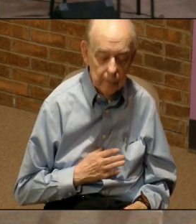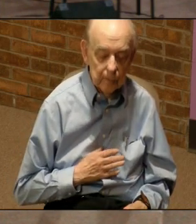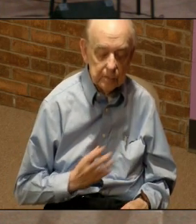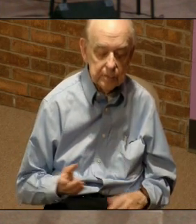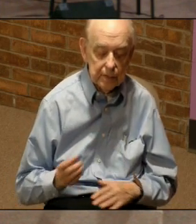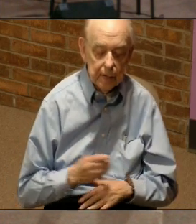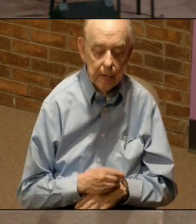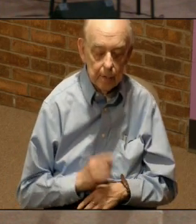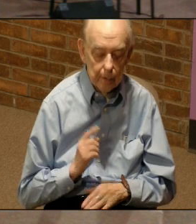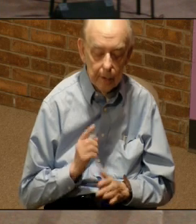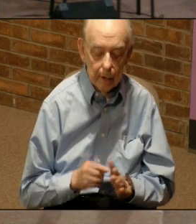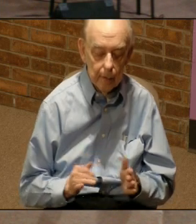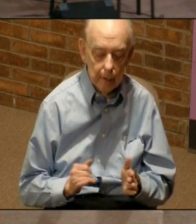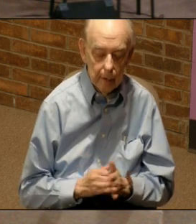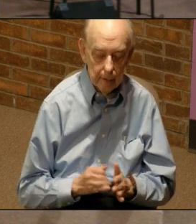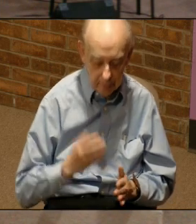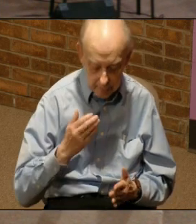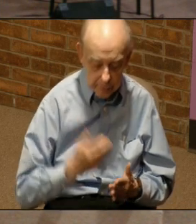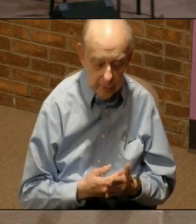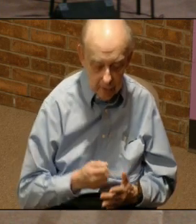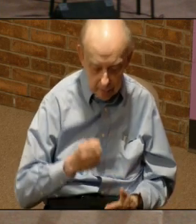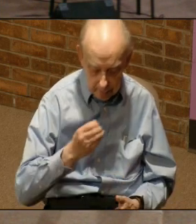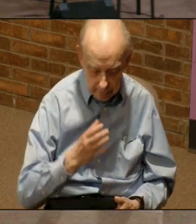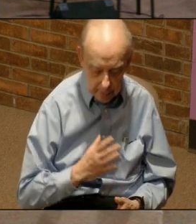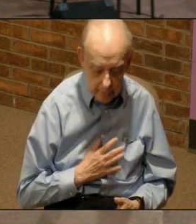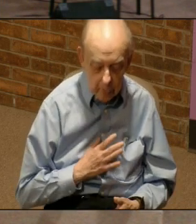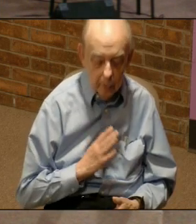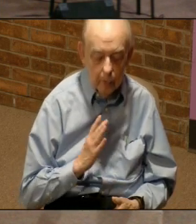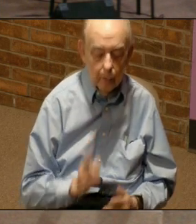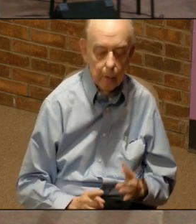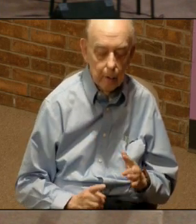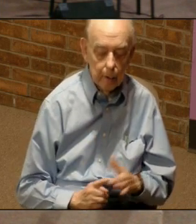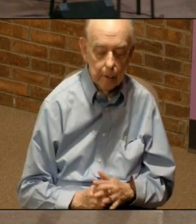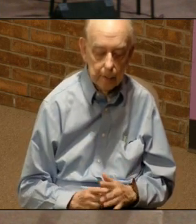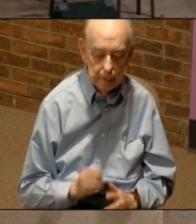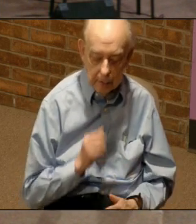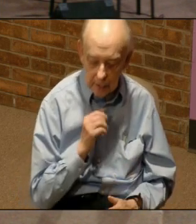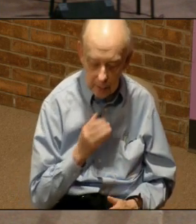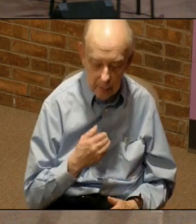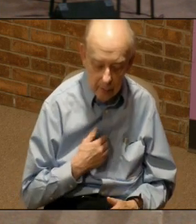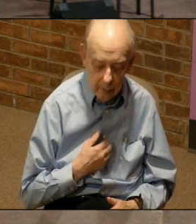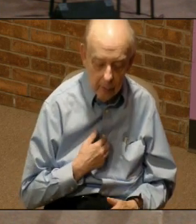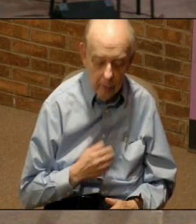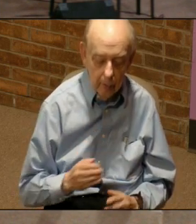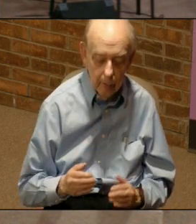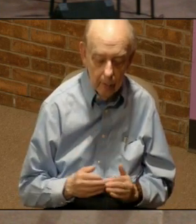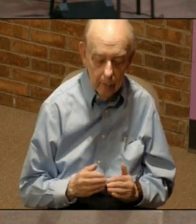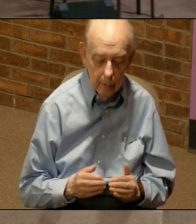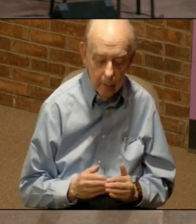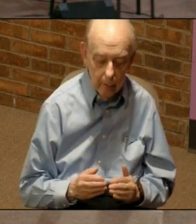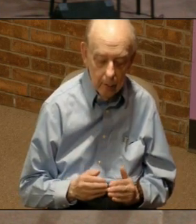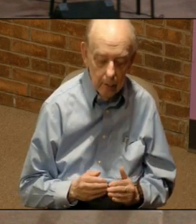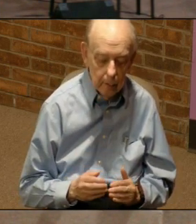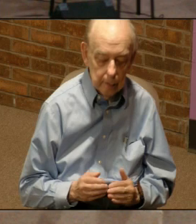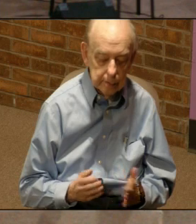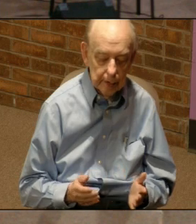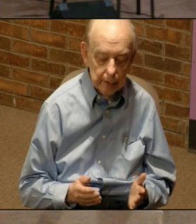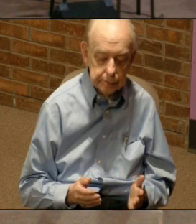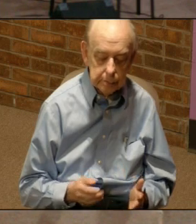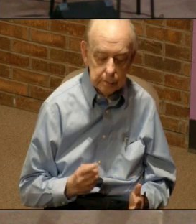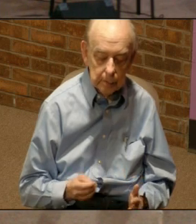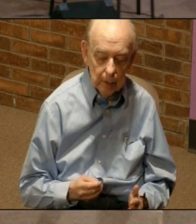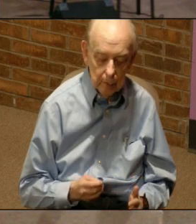which the Son of Man shall appear. Not even the Son of Man, not even me. Only my Father who is in heaven knows the date